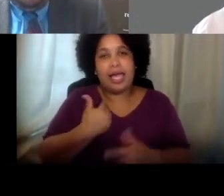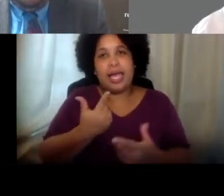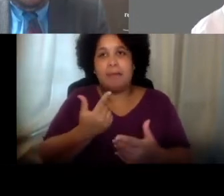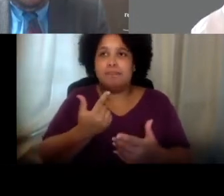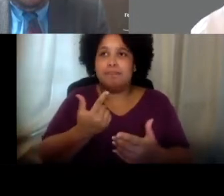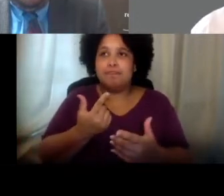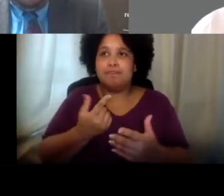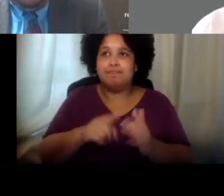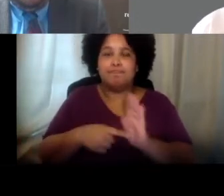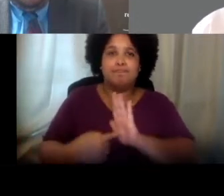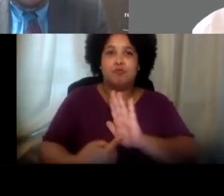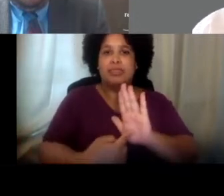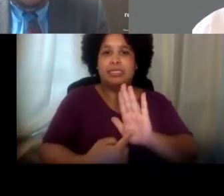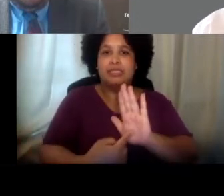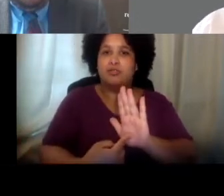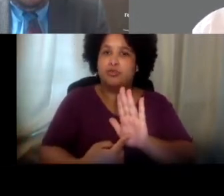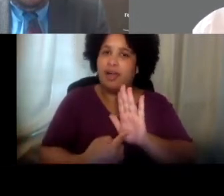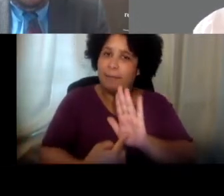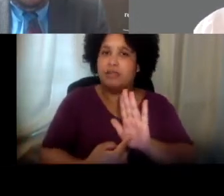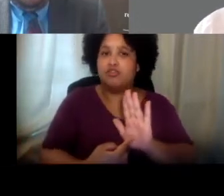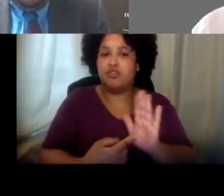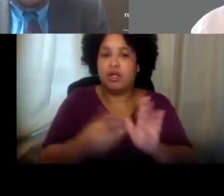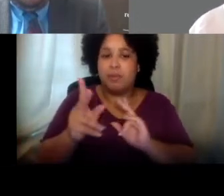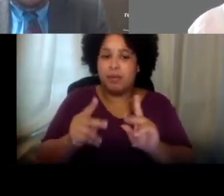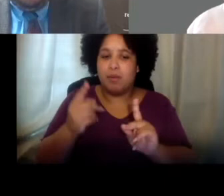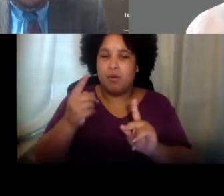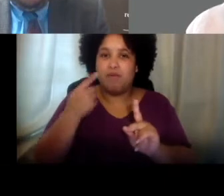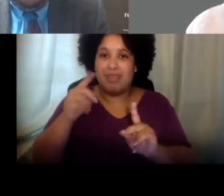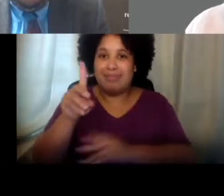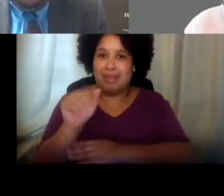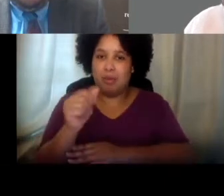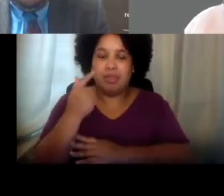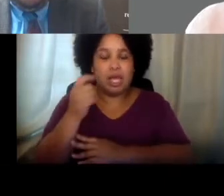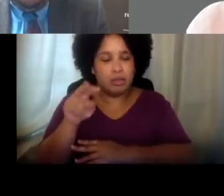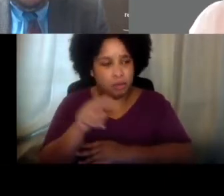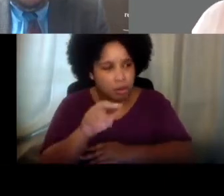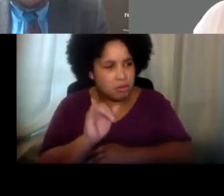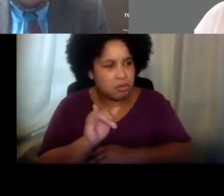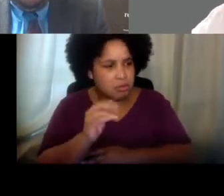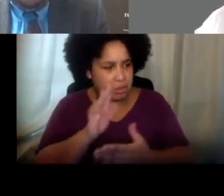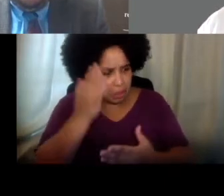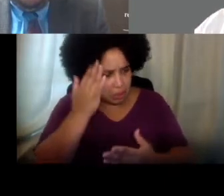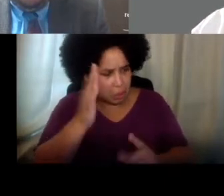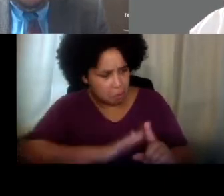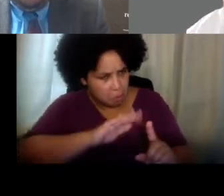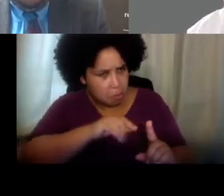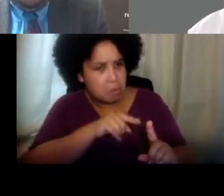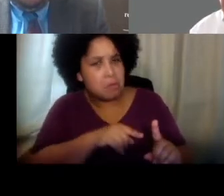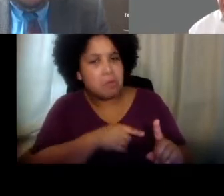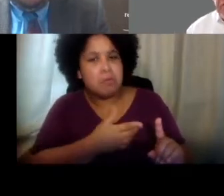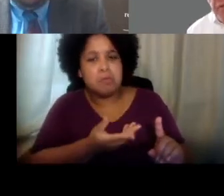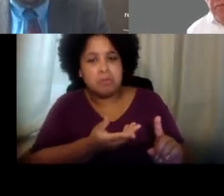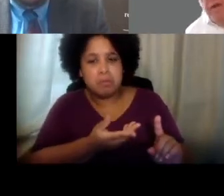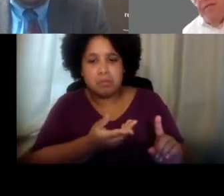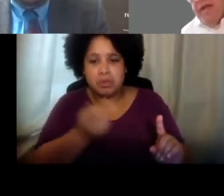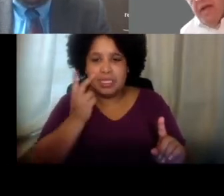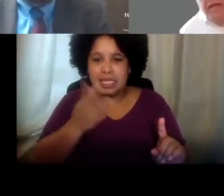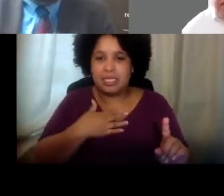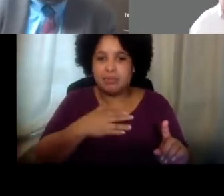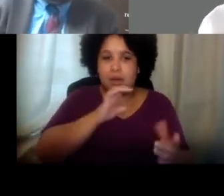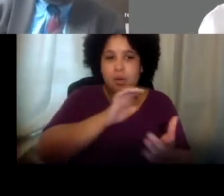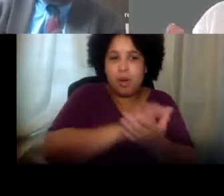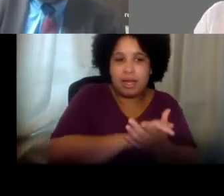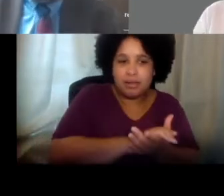the disabled. So when they get to know me and see, as some of you may, the slide here is a picture of my wife and